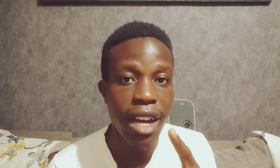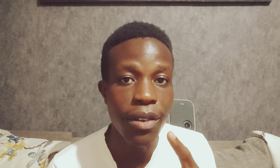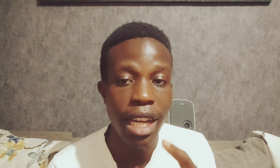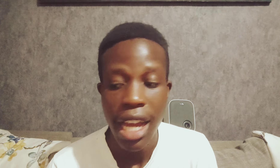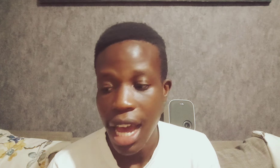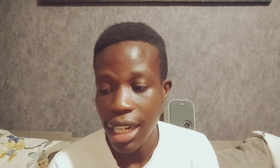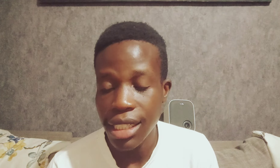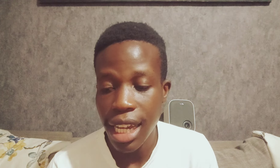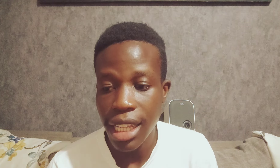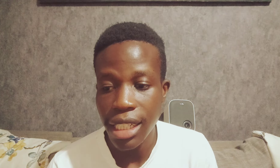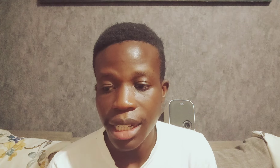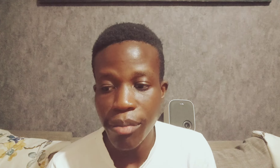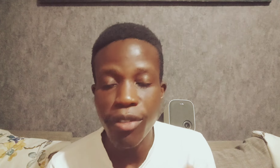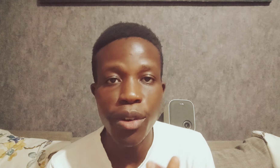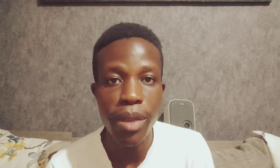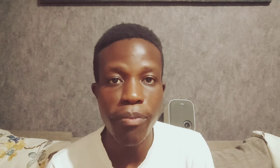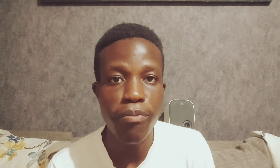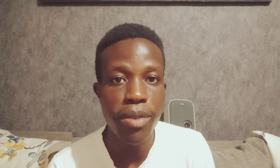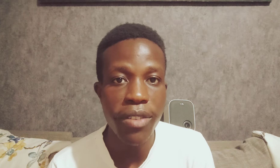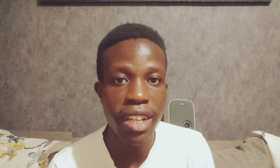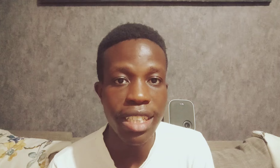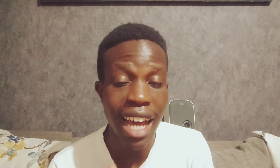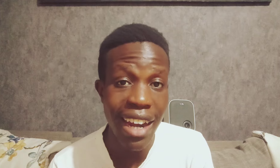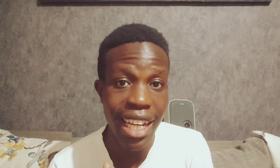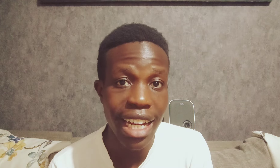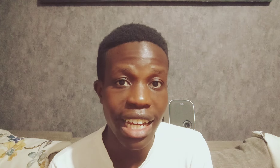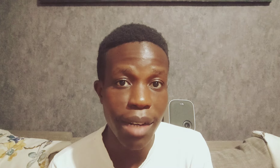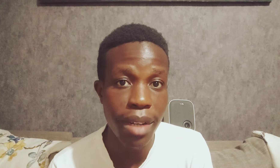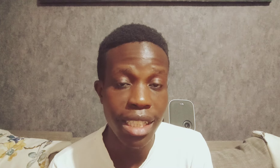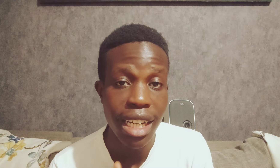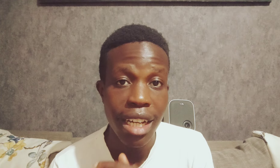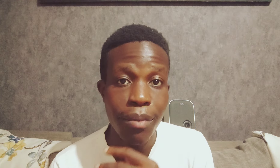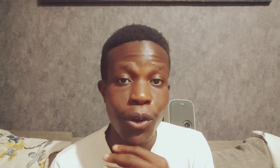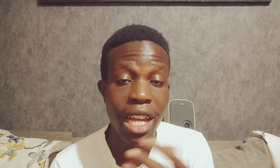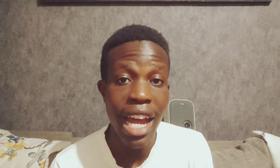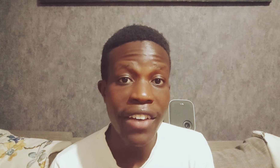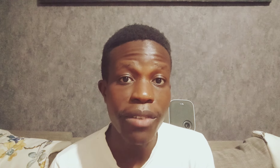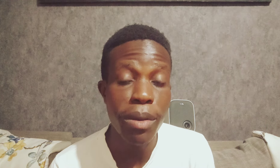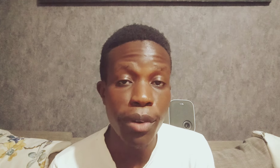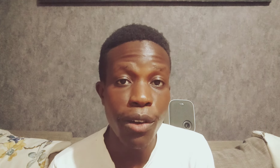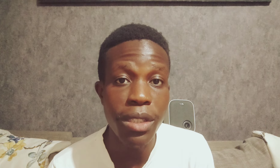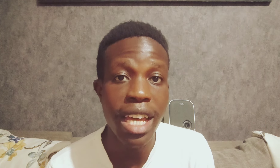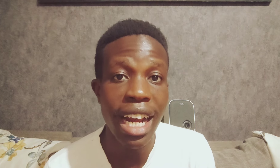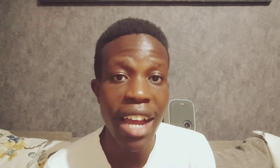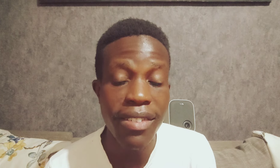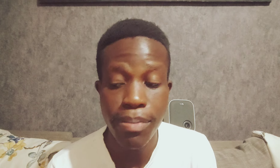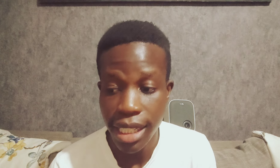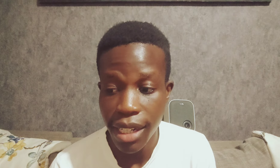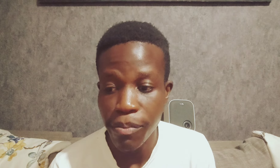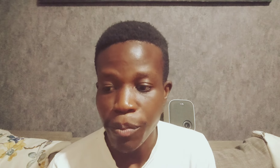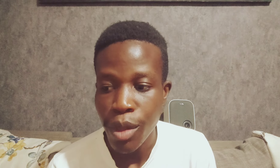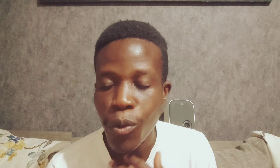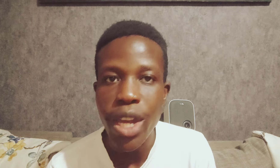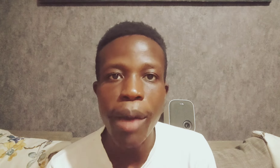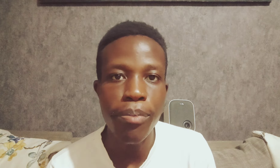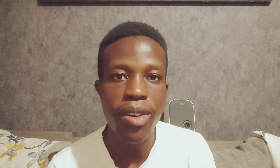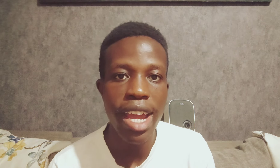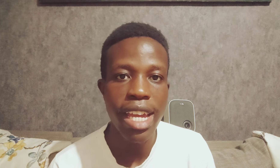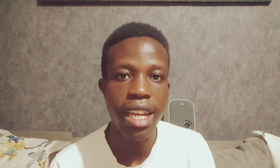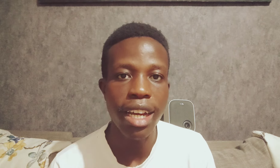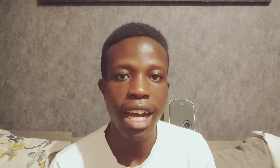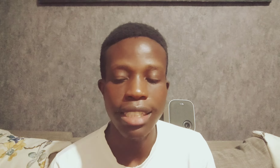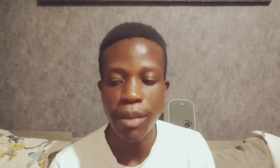safe and sound. I understand that from the previous Hurricane Gilbert, more than 100 people lost their lives, but we